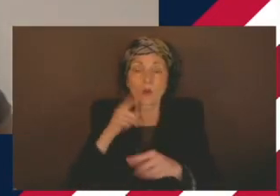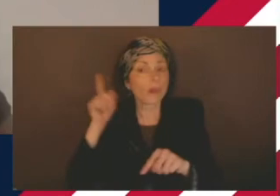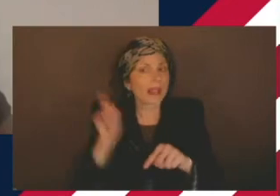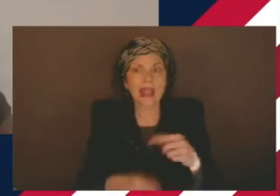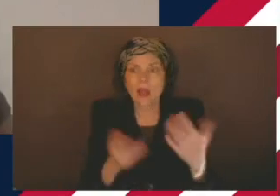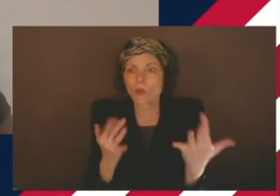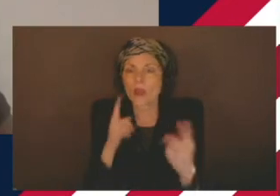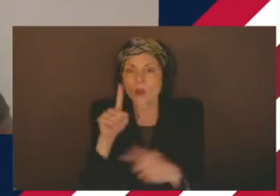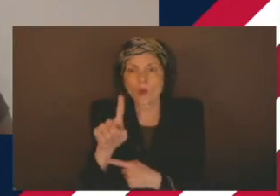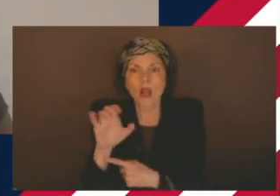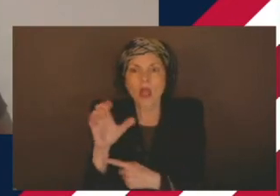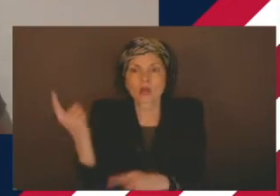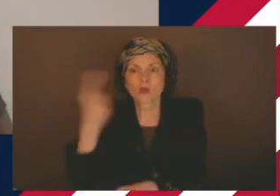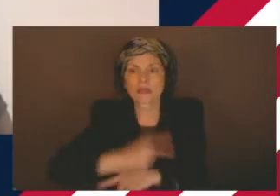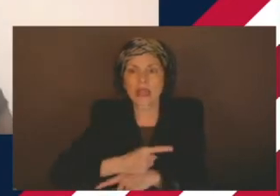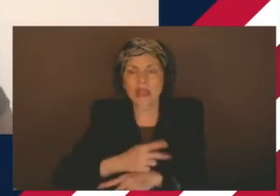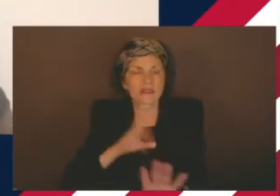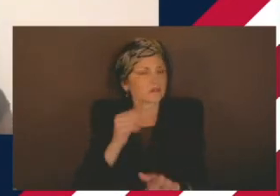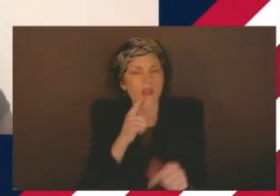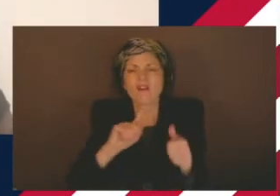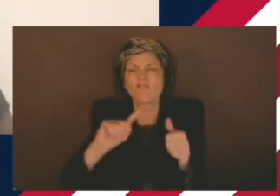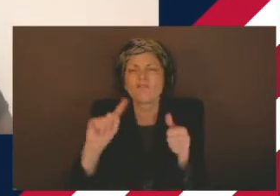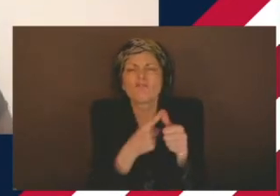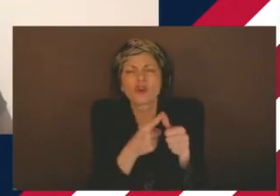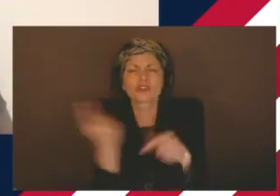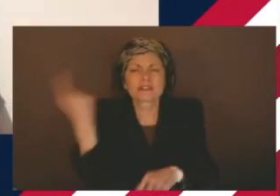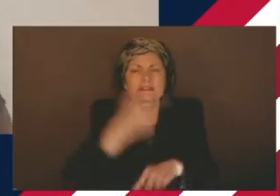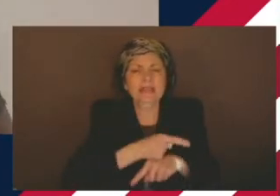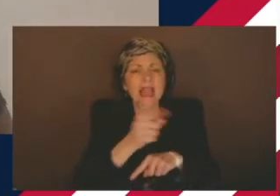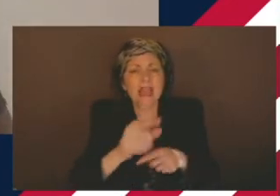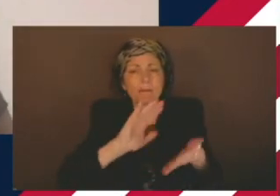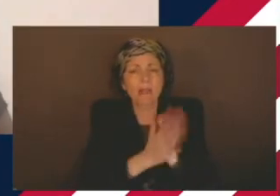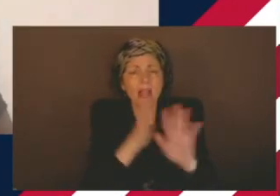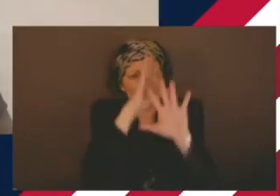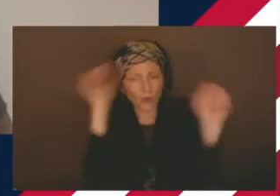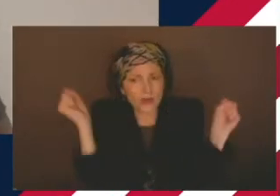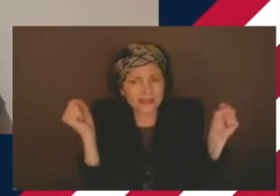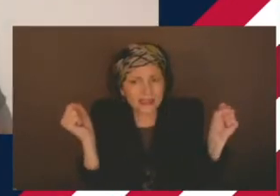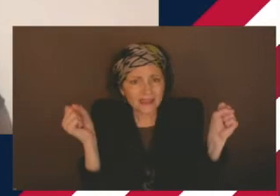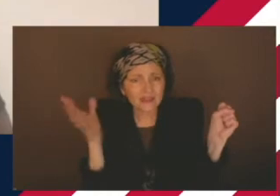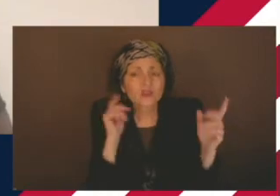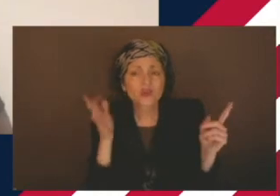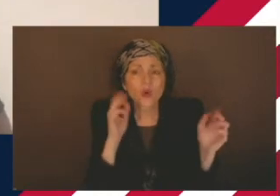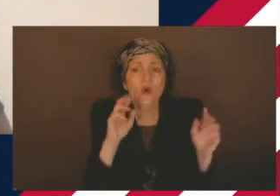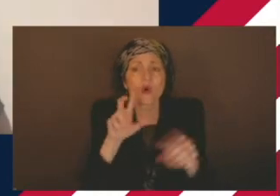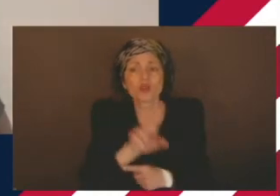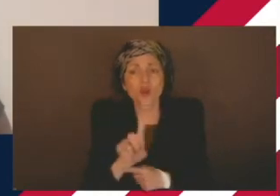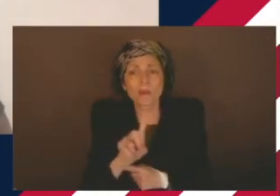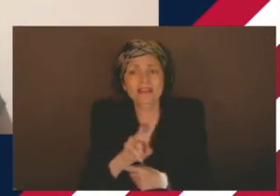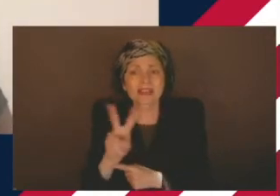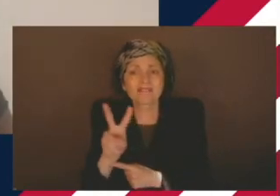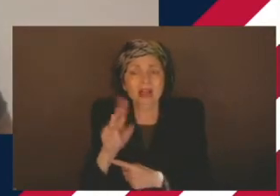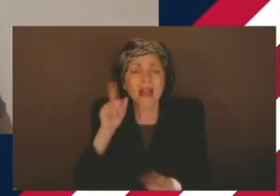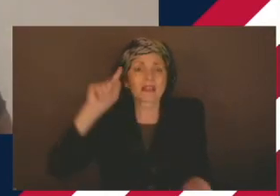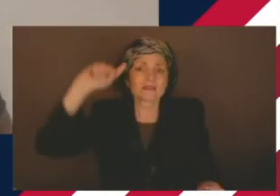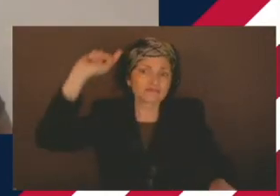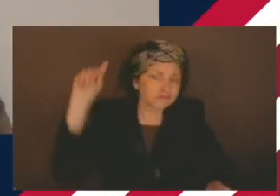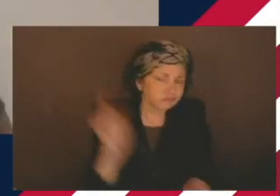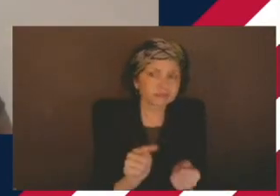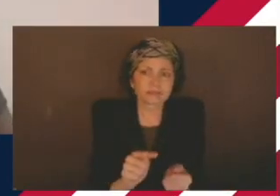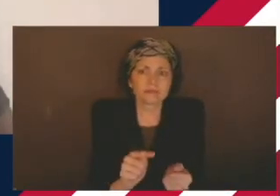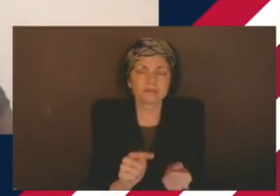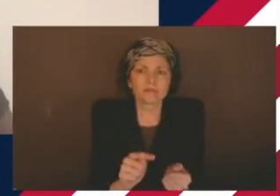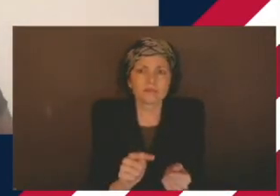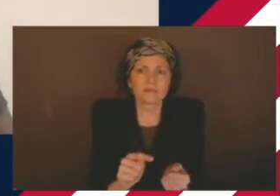must be on the agenda from day one, so that there are fewer victims of domestic violence, fewer households that are having to